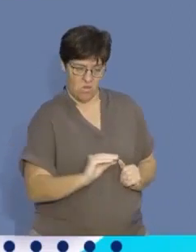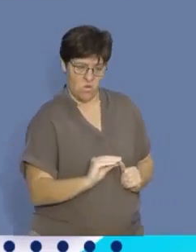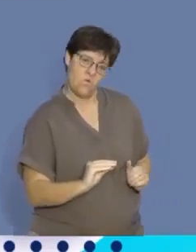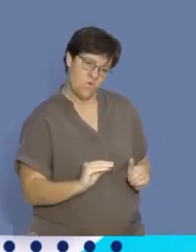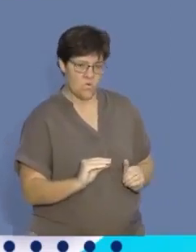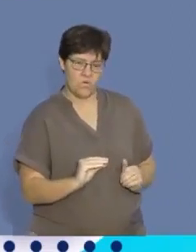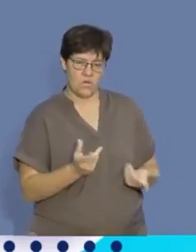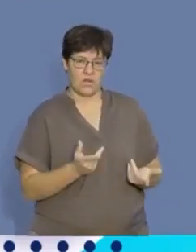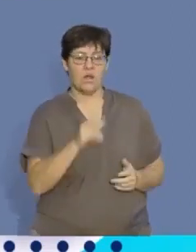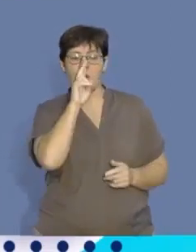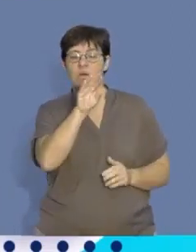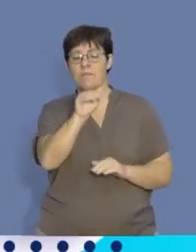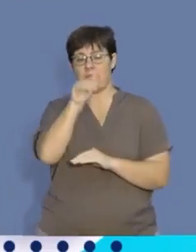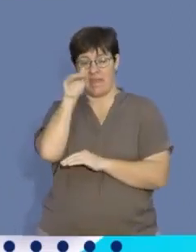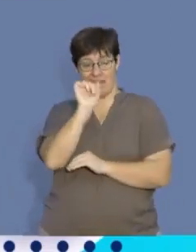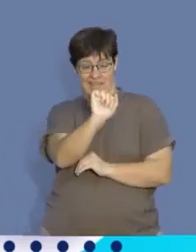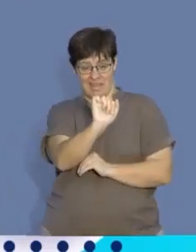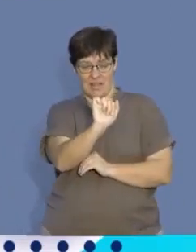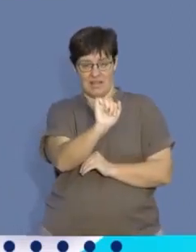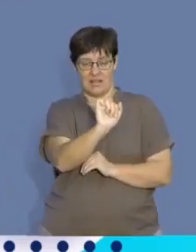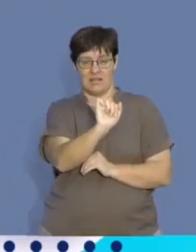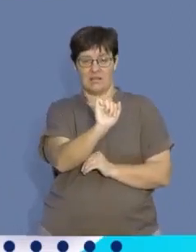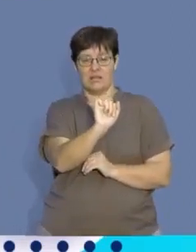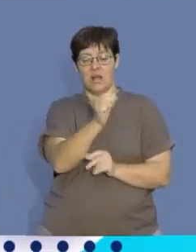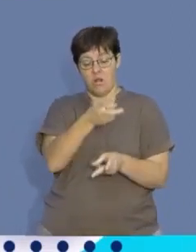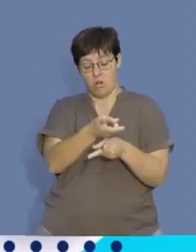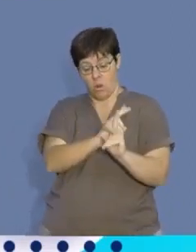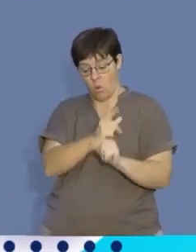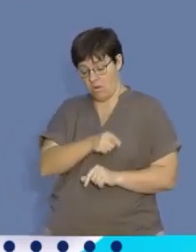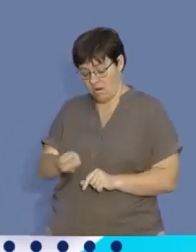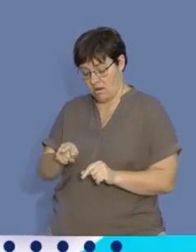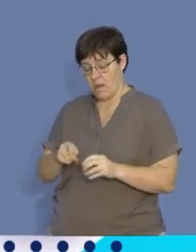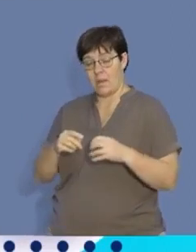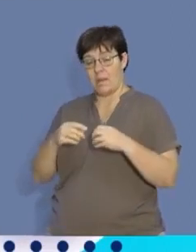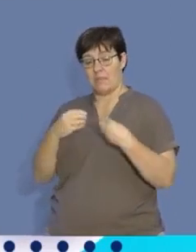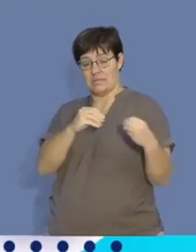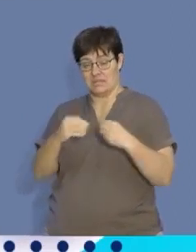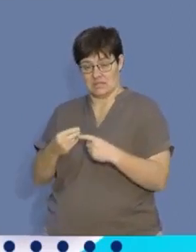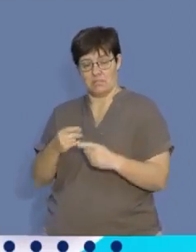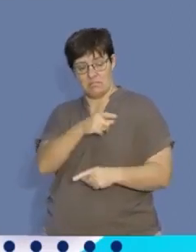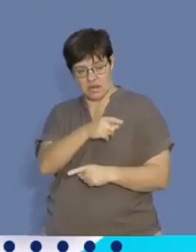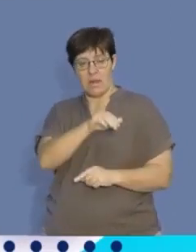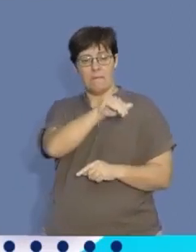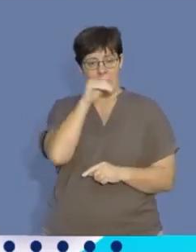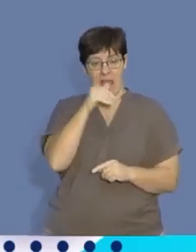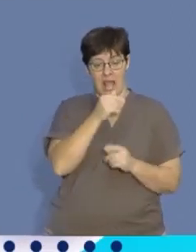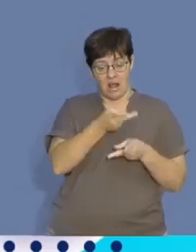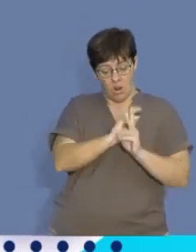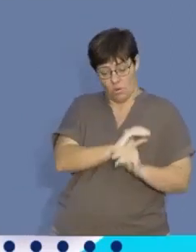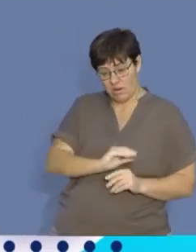if you look at banks, by they giving the business a loan, they are also taking a certain amount